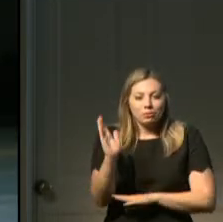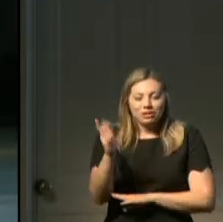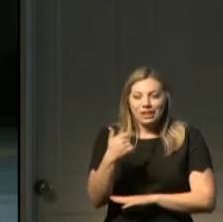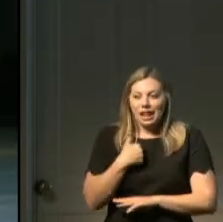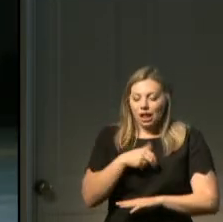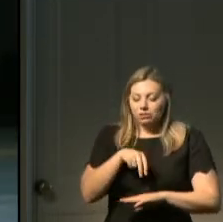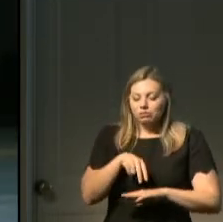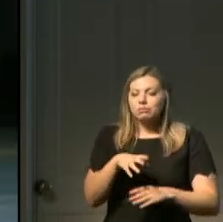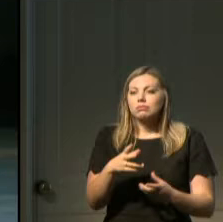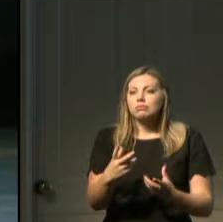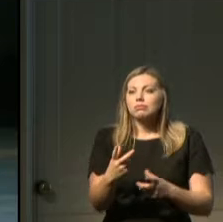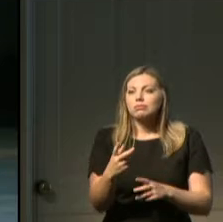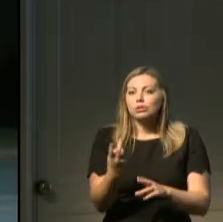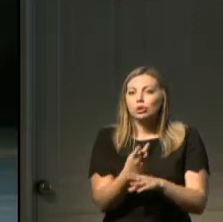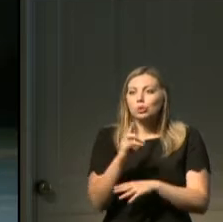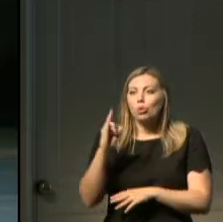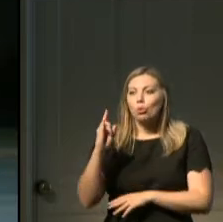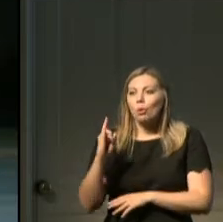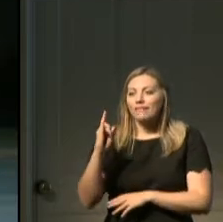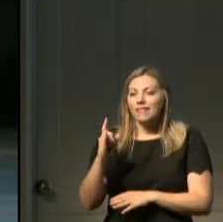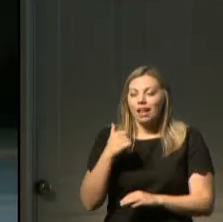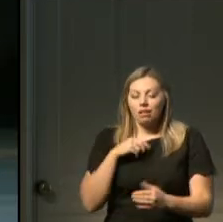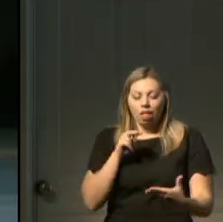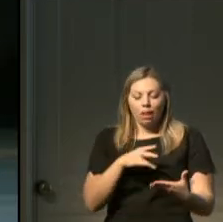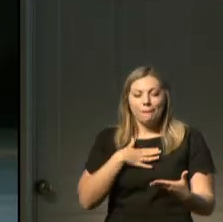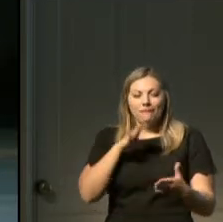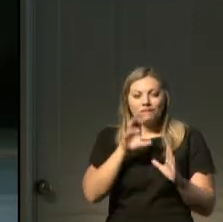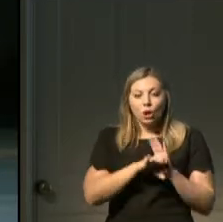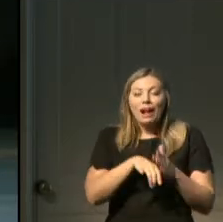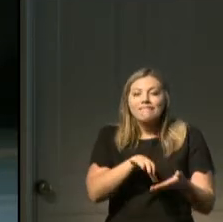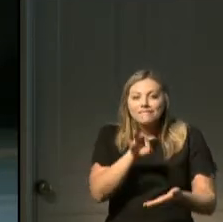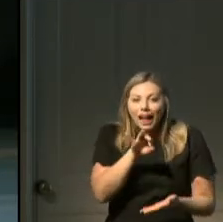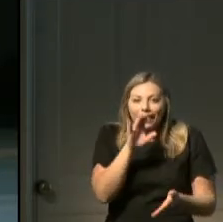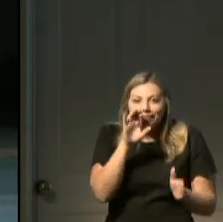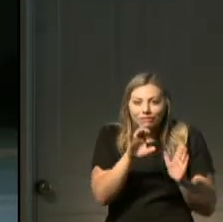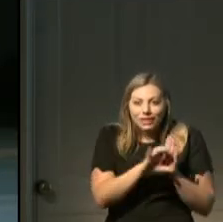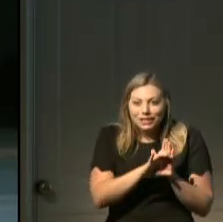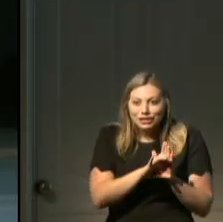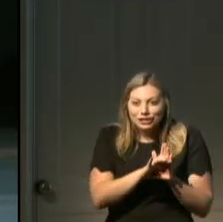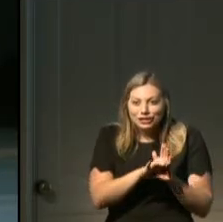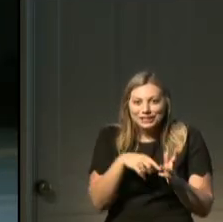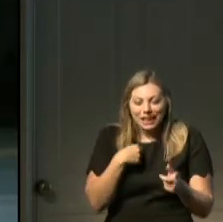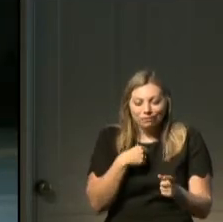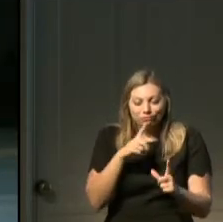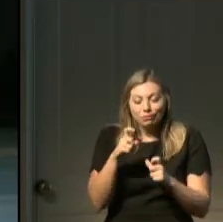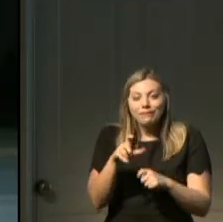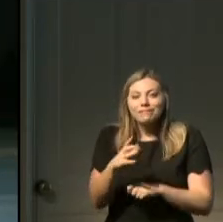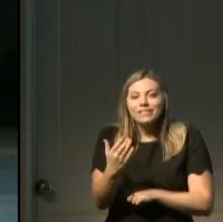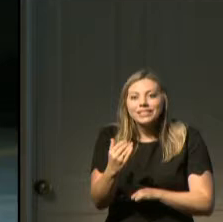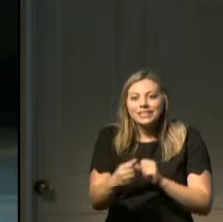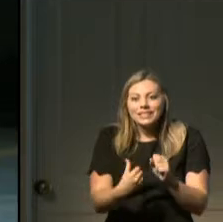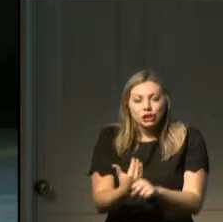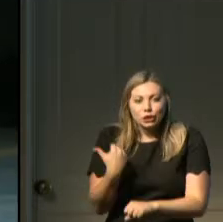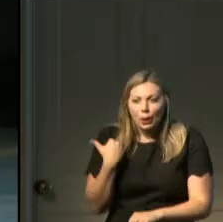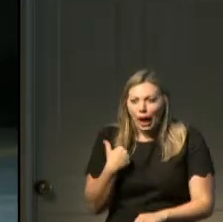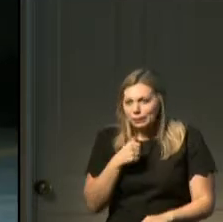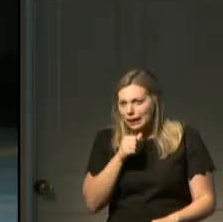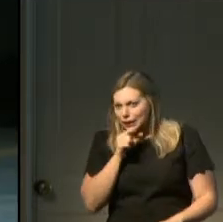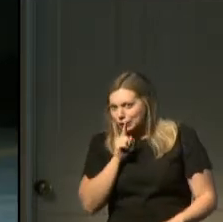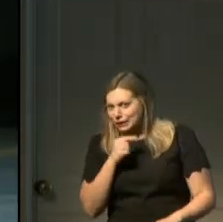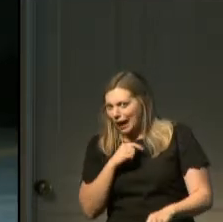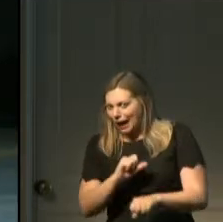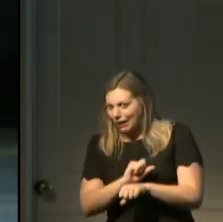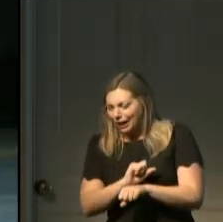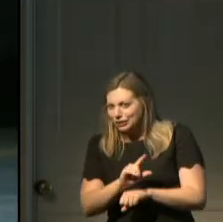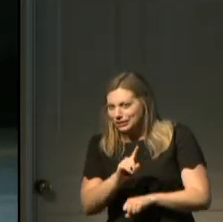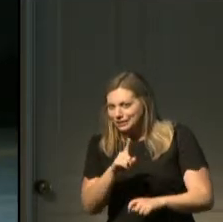the Wi-Fi, I do some face recognition, I go to my photos library, I find the photos that I had taken 15 years ago. I wasn't even sure if I'd actually taken